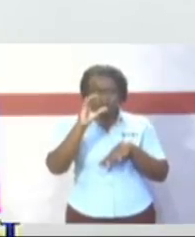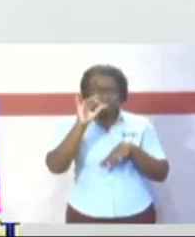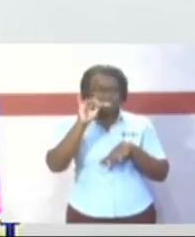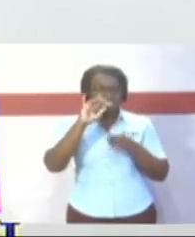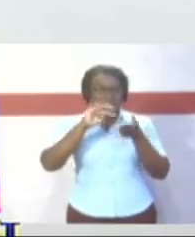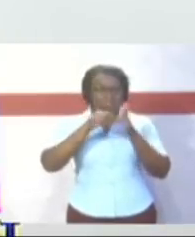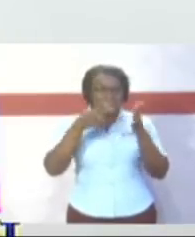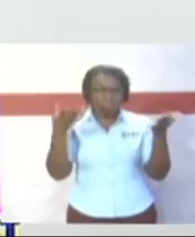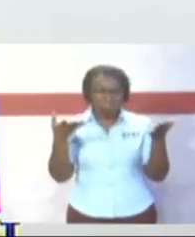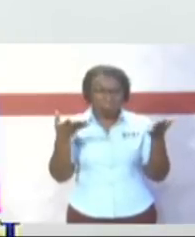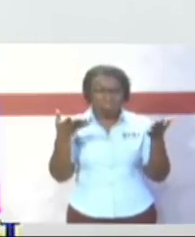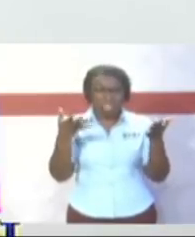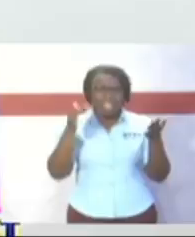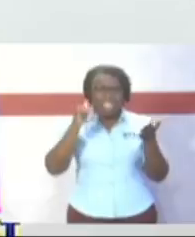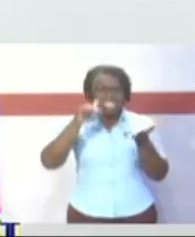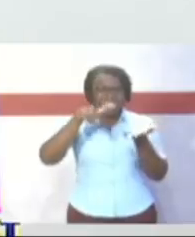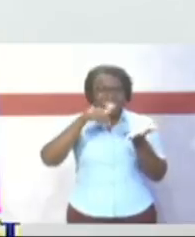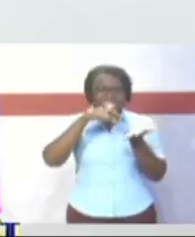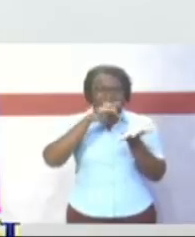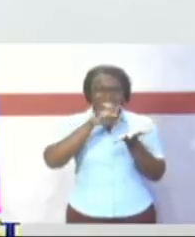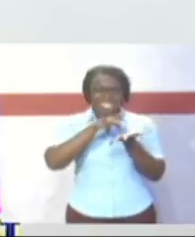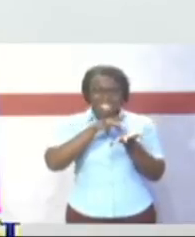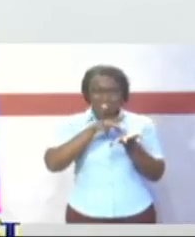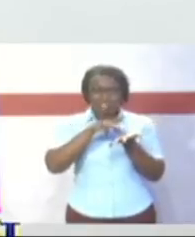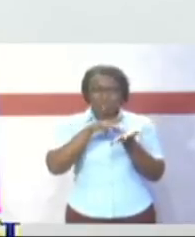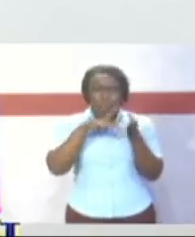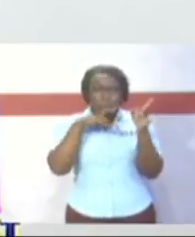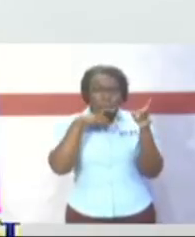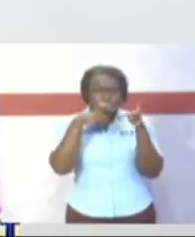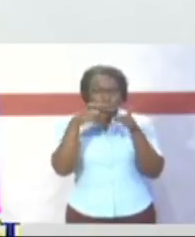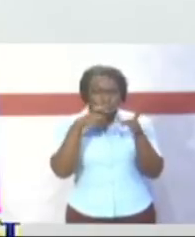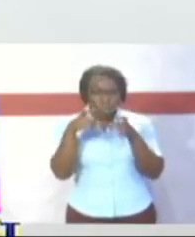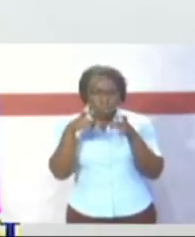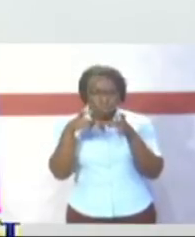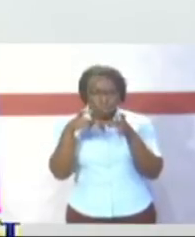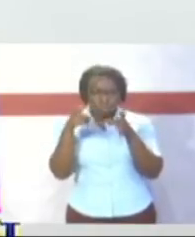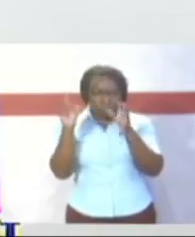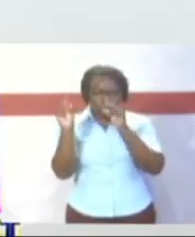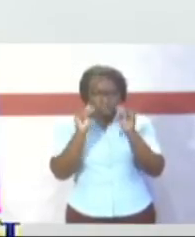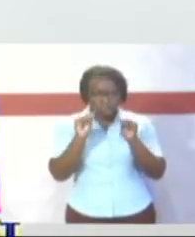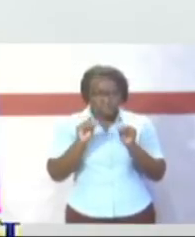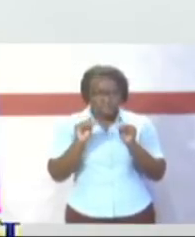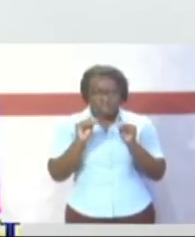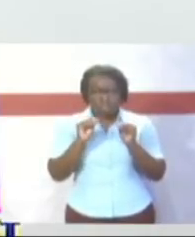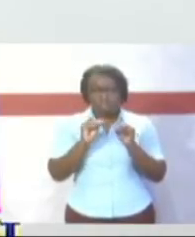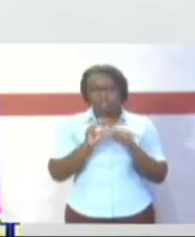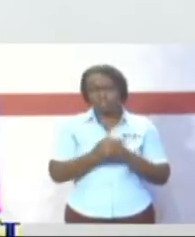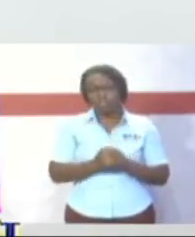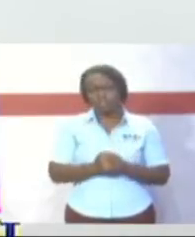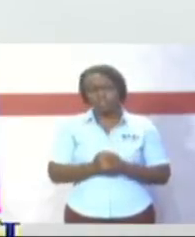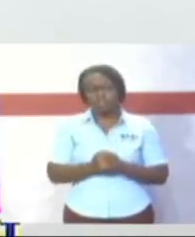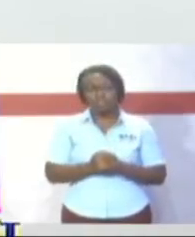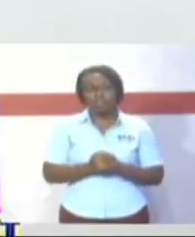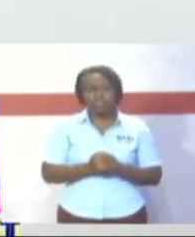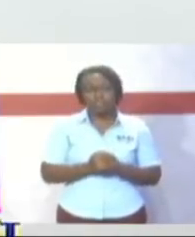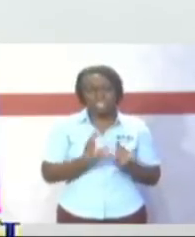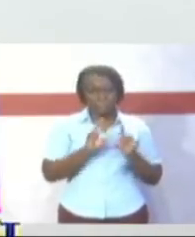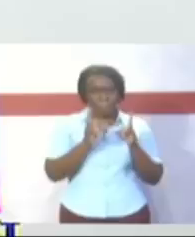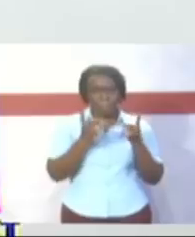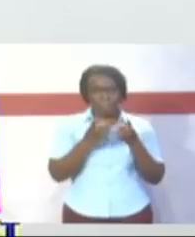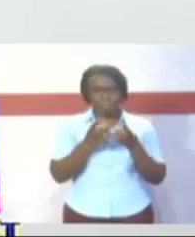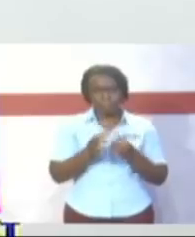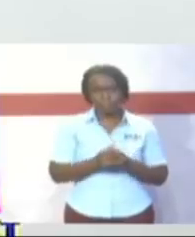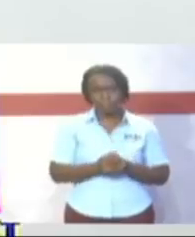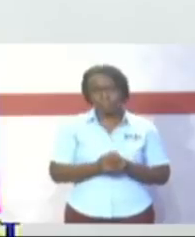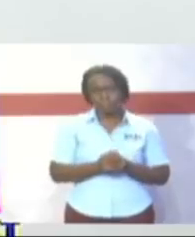central coordination unit that brings together all your key stakeholders who are needed for incident management.